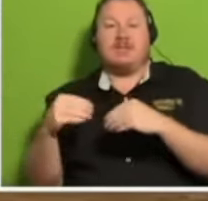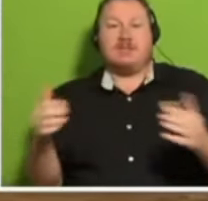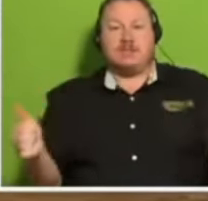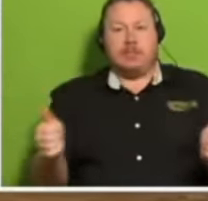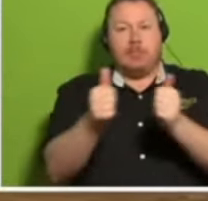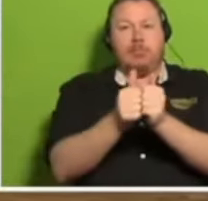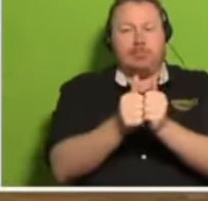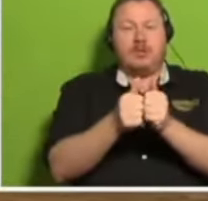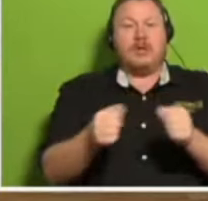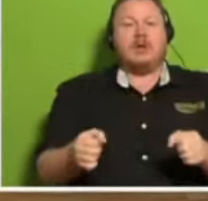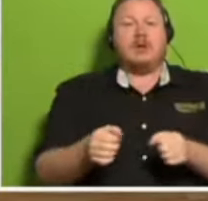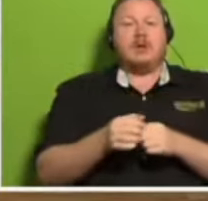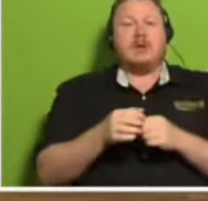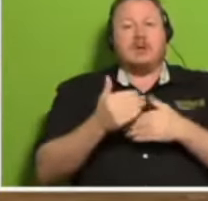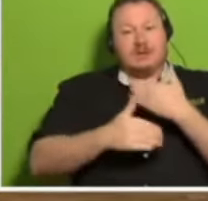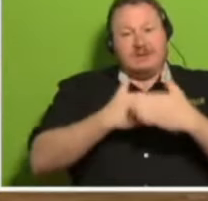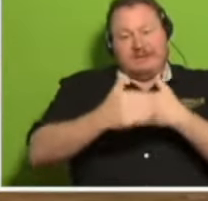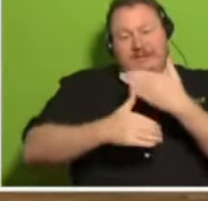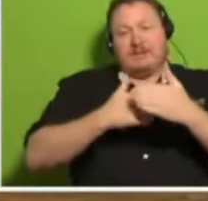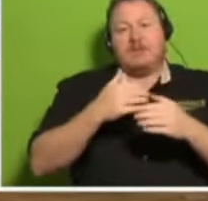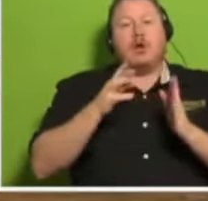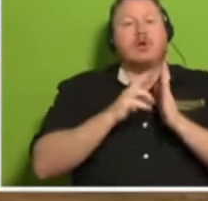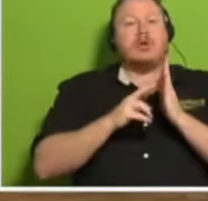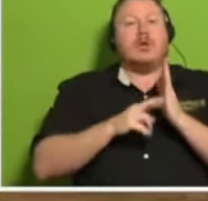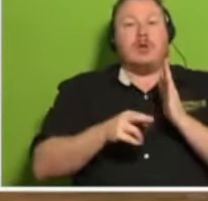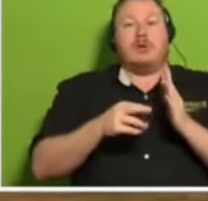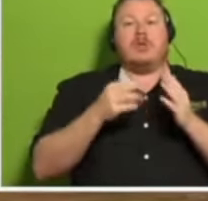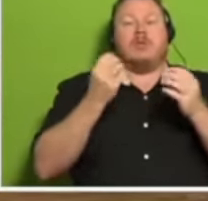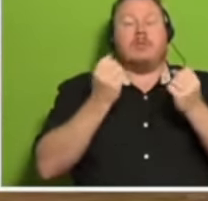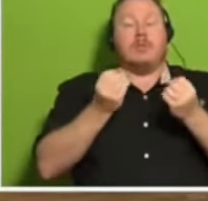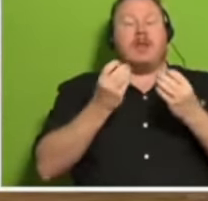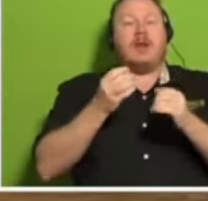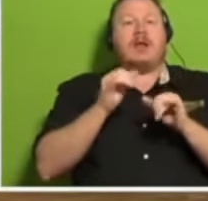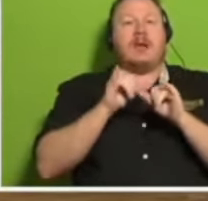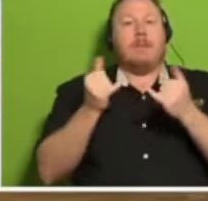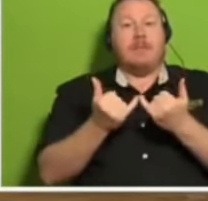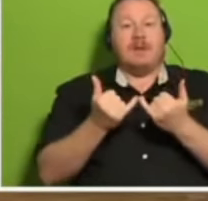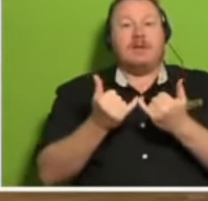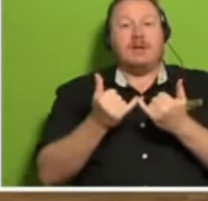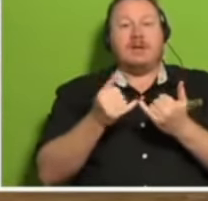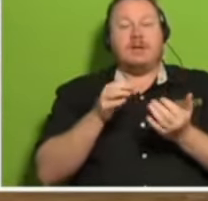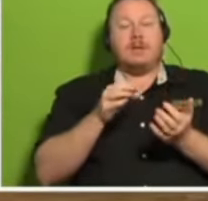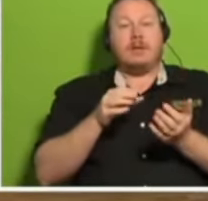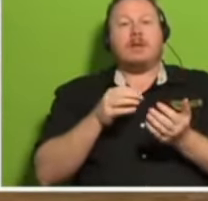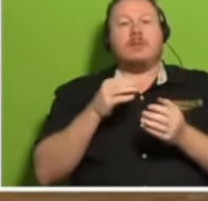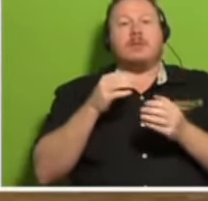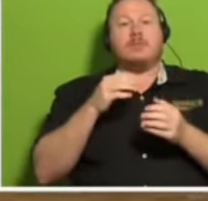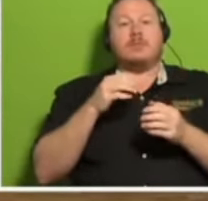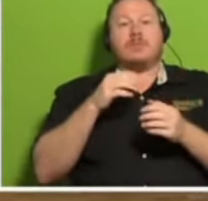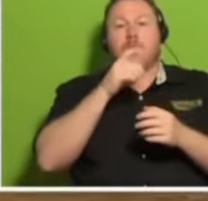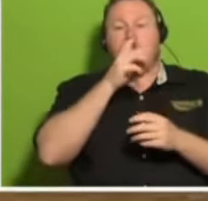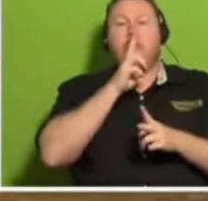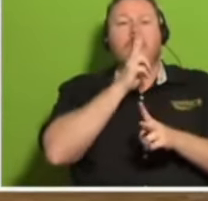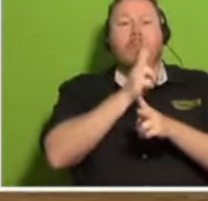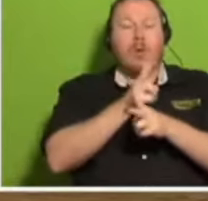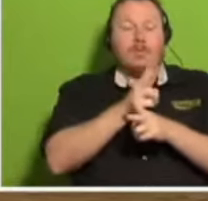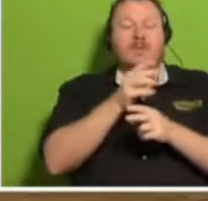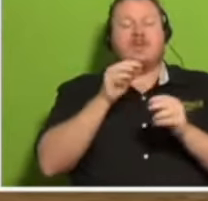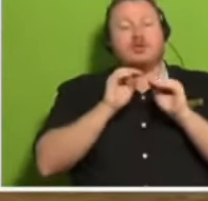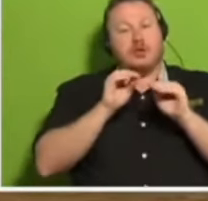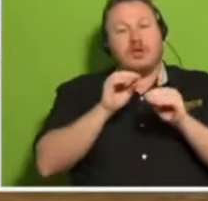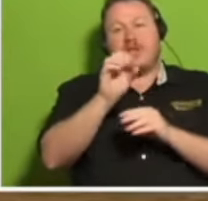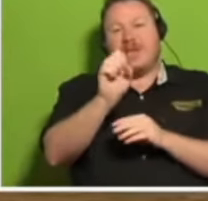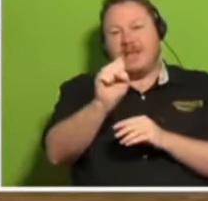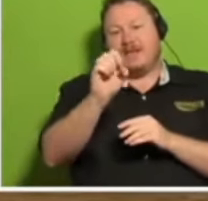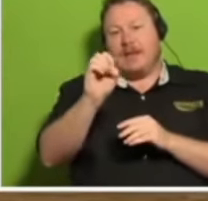joint initiatives. This resulted in several companies making significant pledges to train SMMEs and young